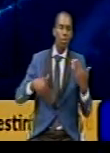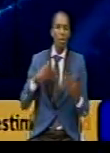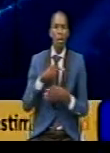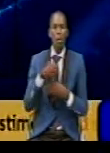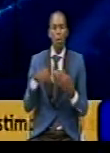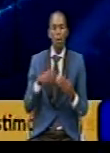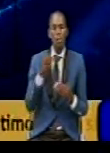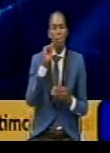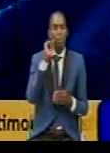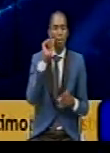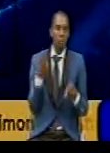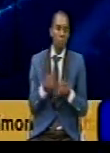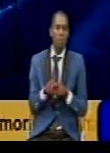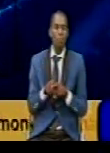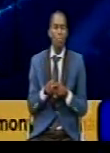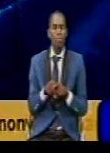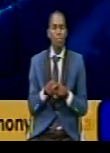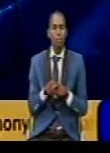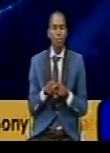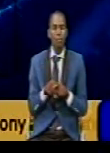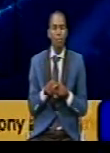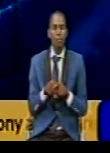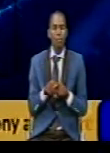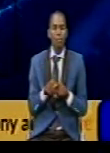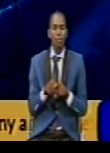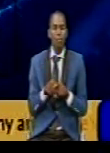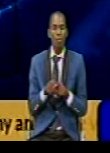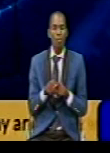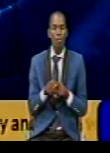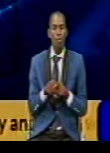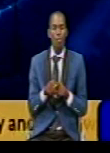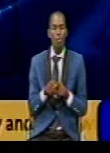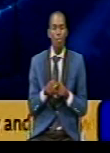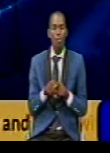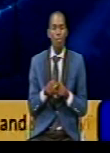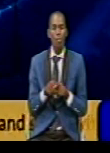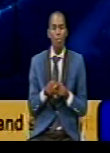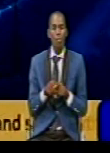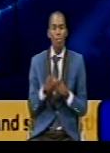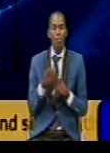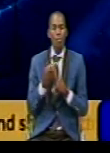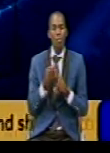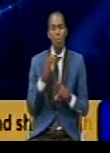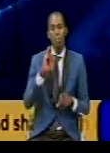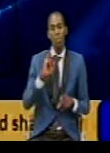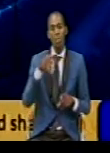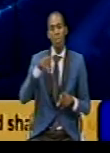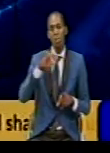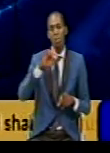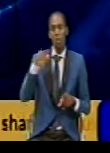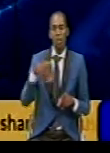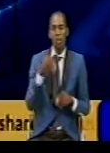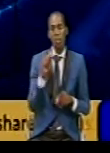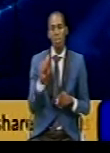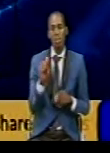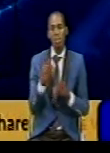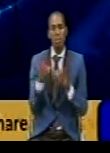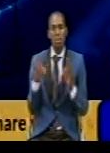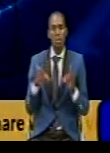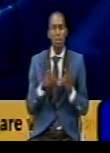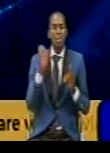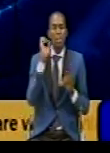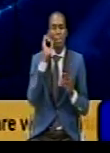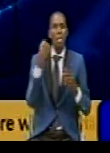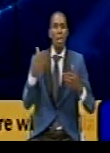Lagos State to celebrate with Sister Ekebuisi Victoria Uloma, from New London